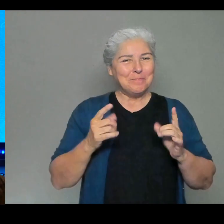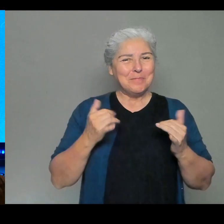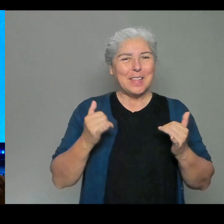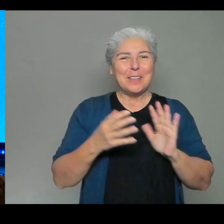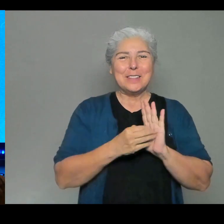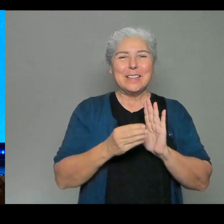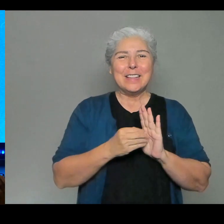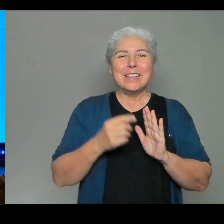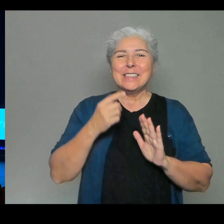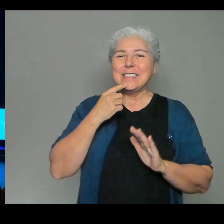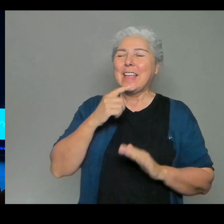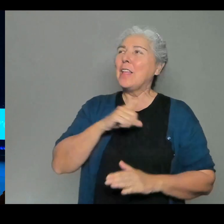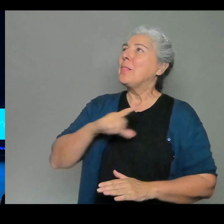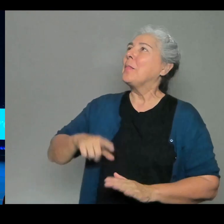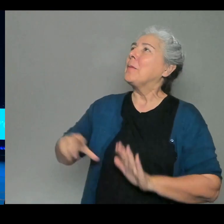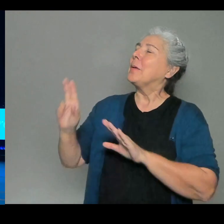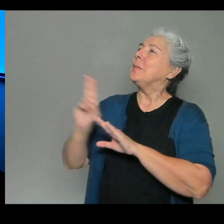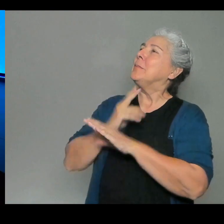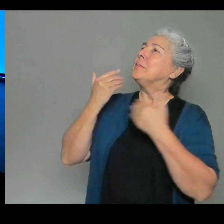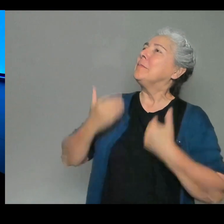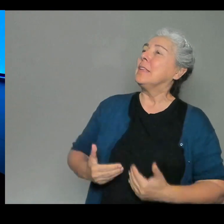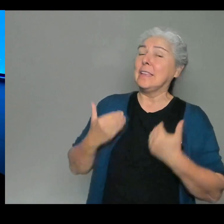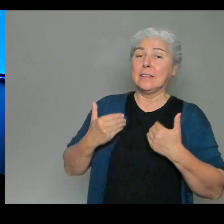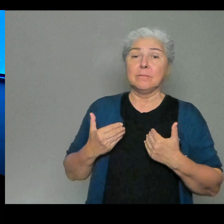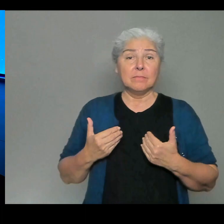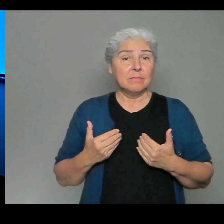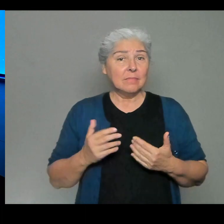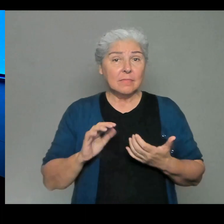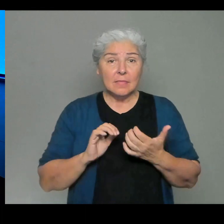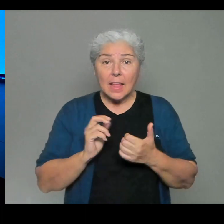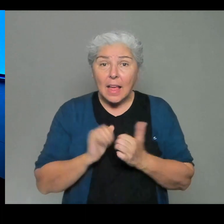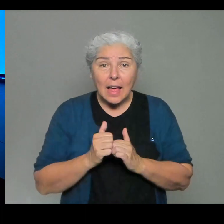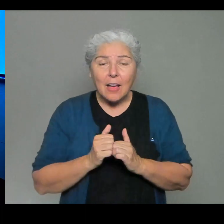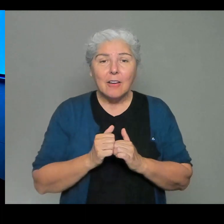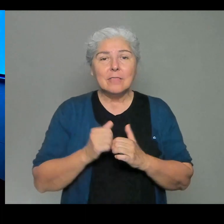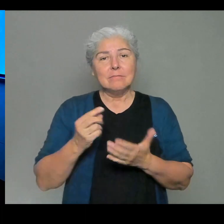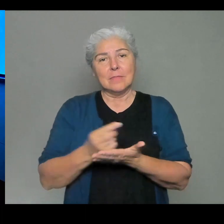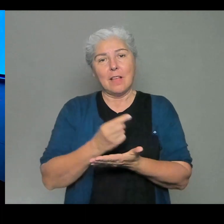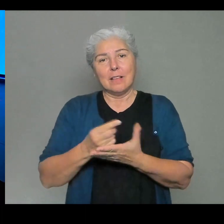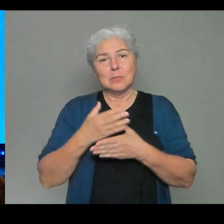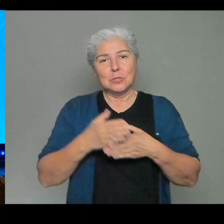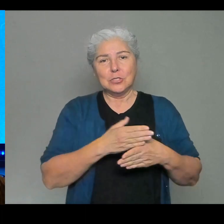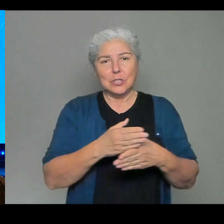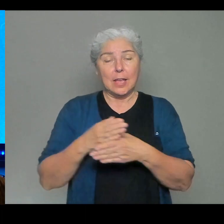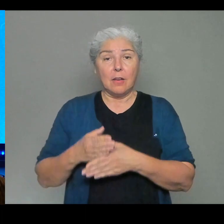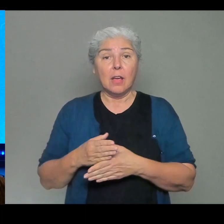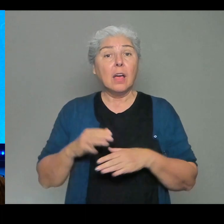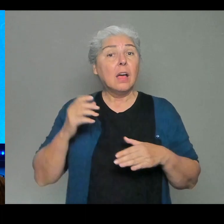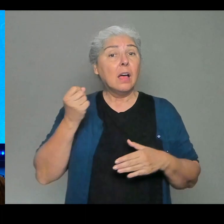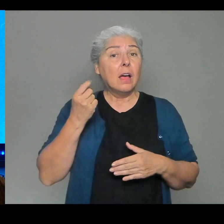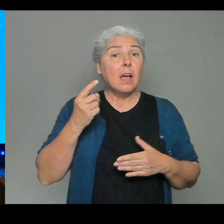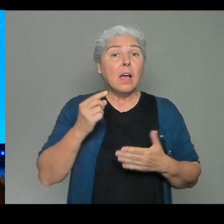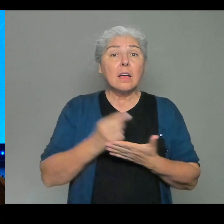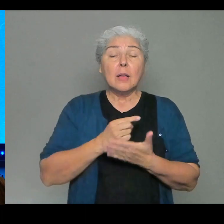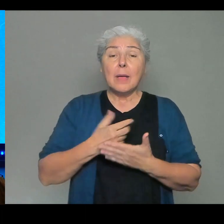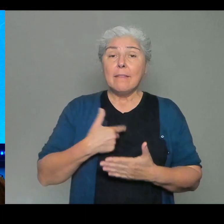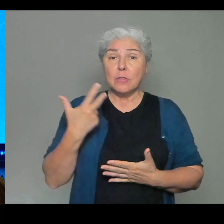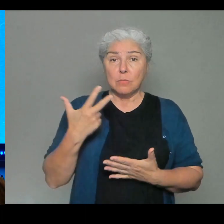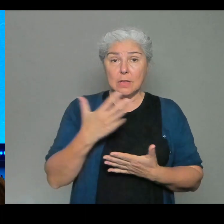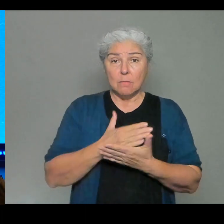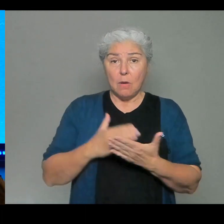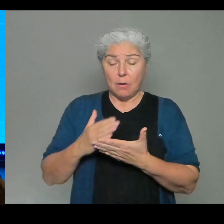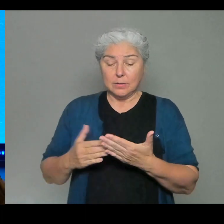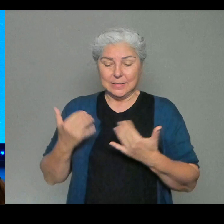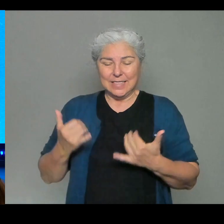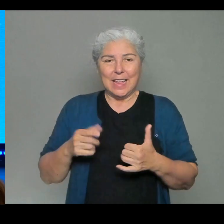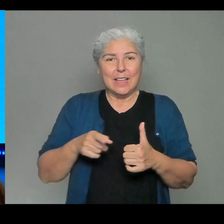use me. Everyone say, use me. Okay, and one of the things he's going to use you for is to share the gospel with them. So we have the gospel in three different parts. We're going to